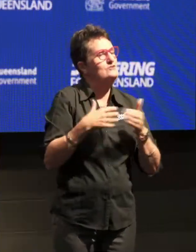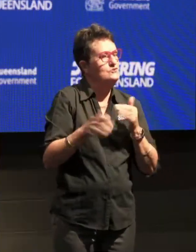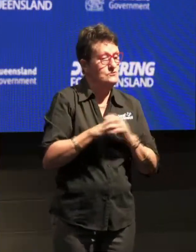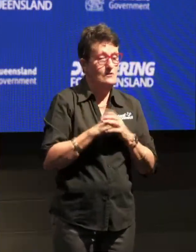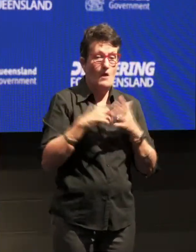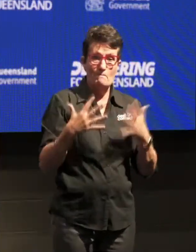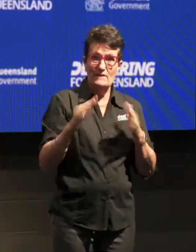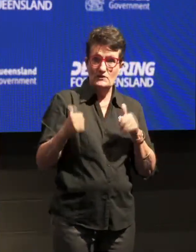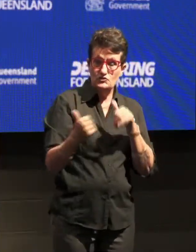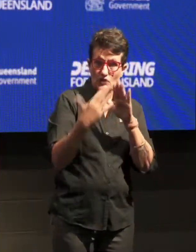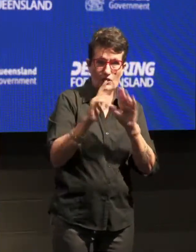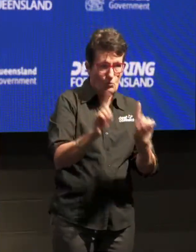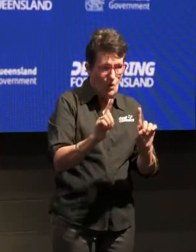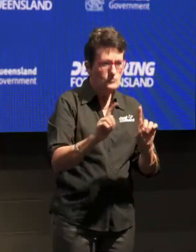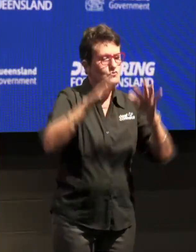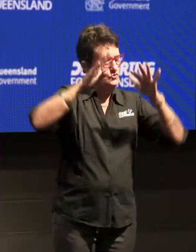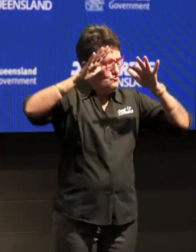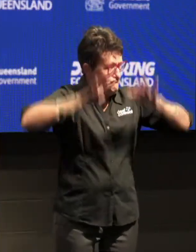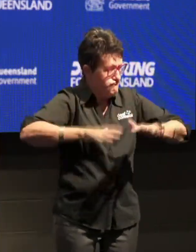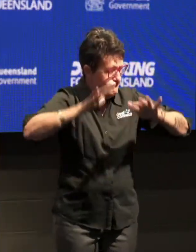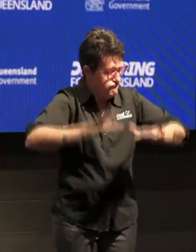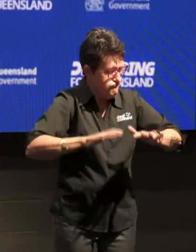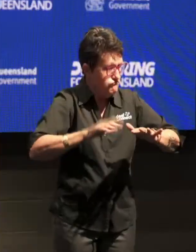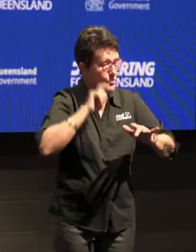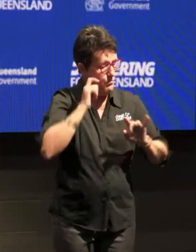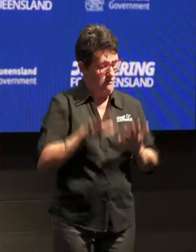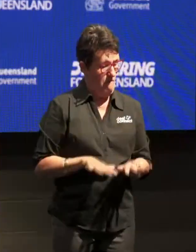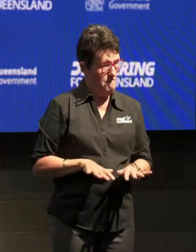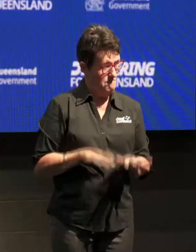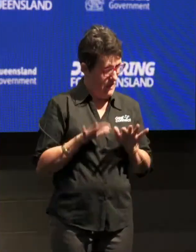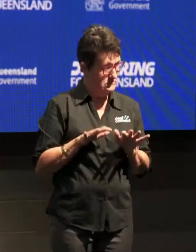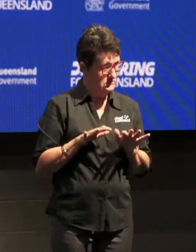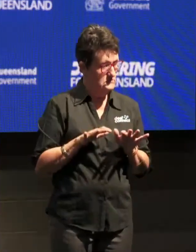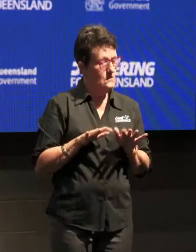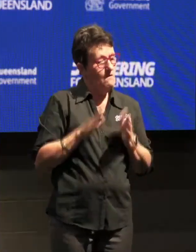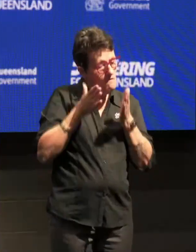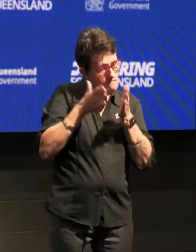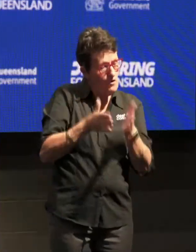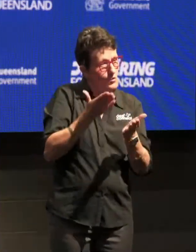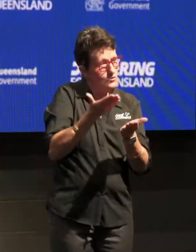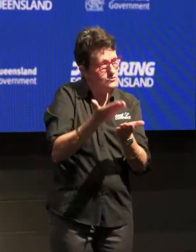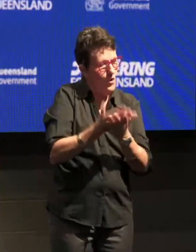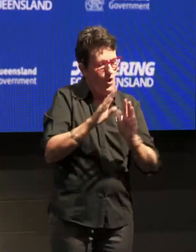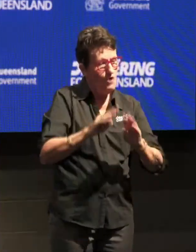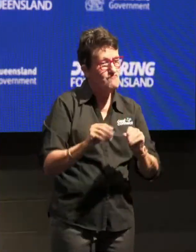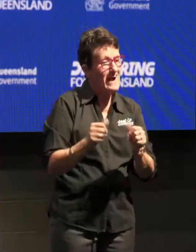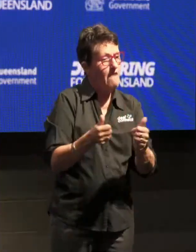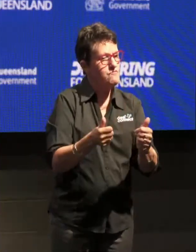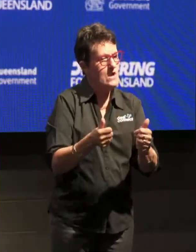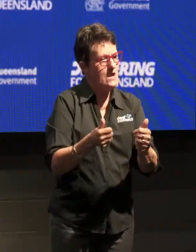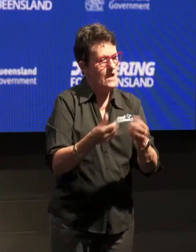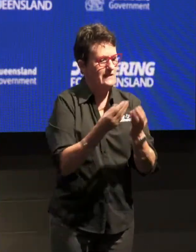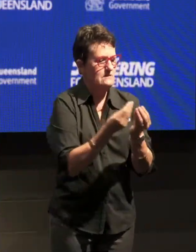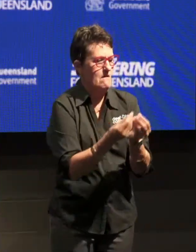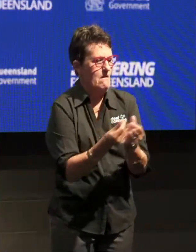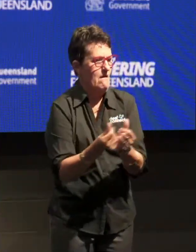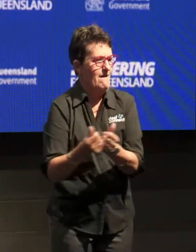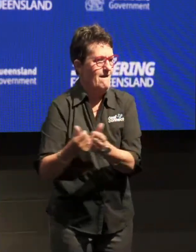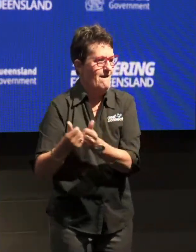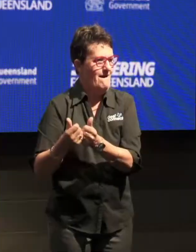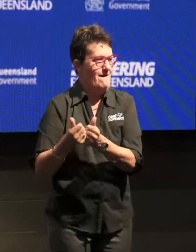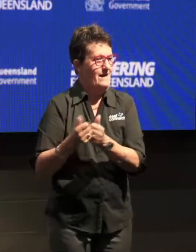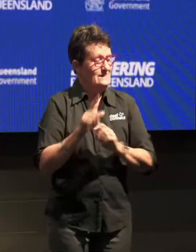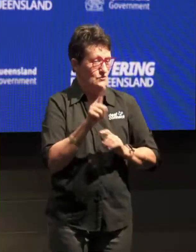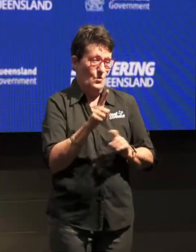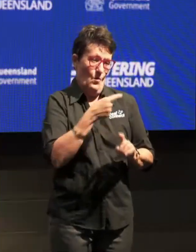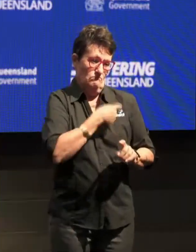major challenges is that heavy rainfall leading to flooding, and then our focus is on making sure that that recovery is seamless, and that's